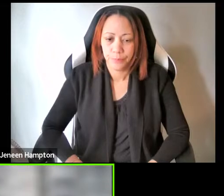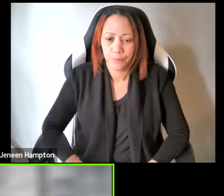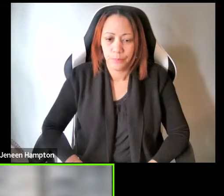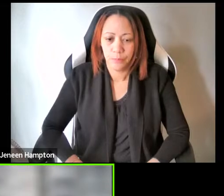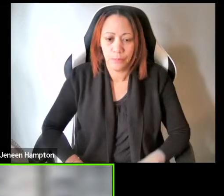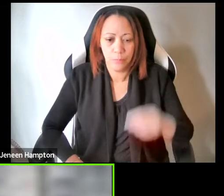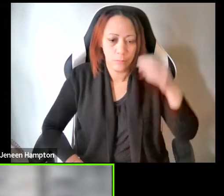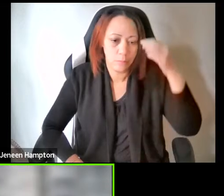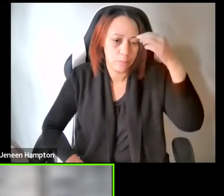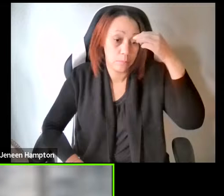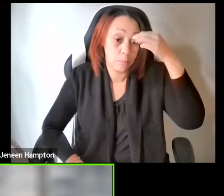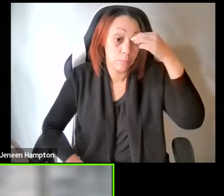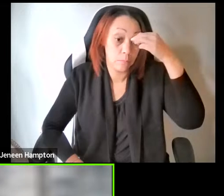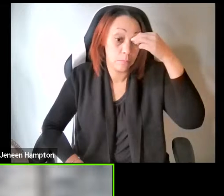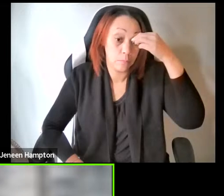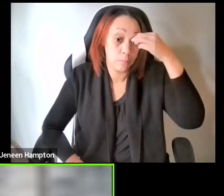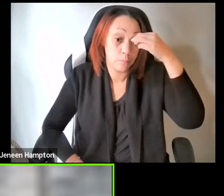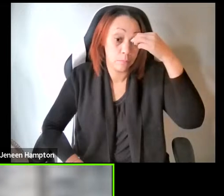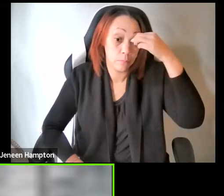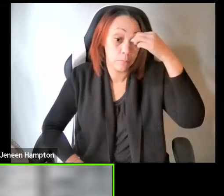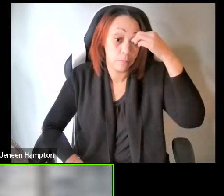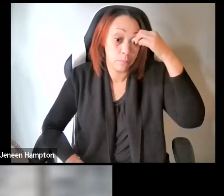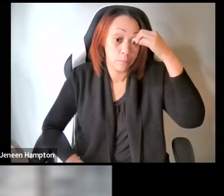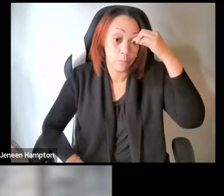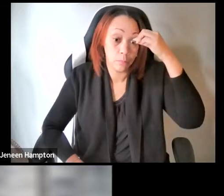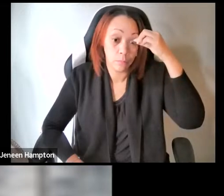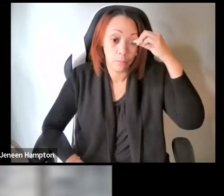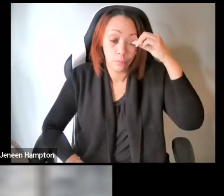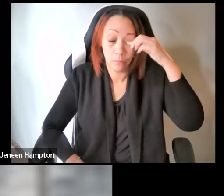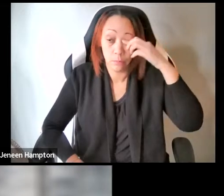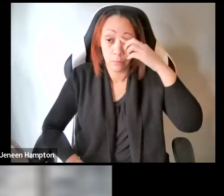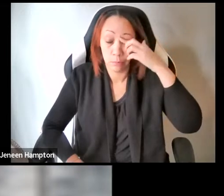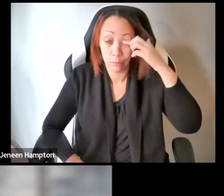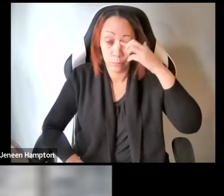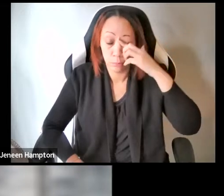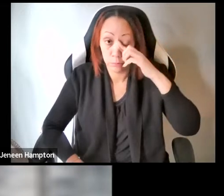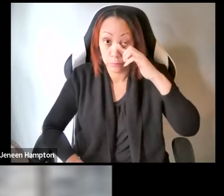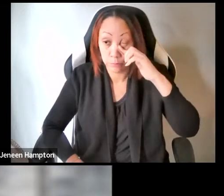All the questions we have for now. Looks like we're caught up.